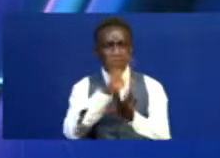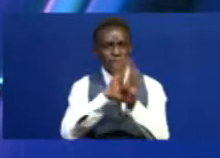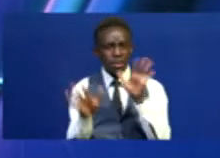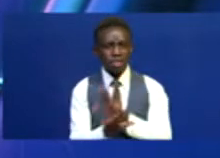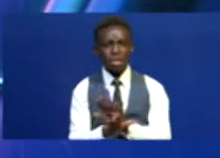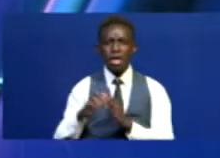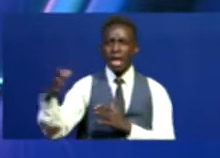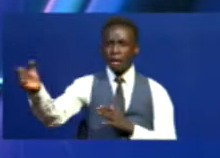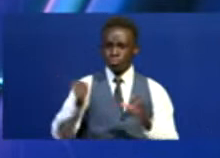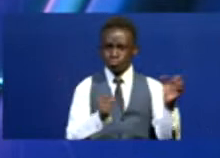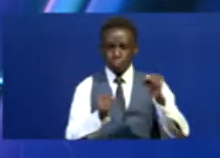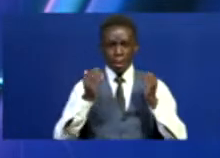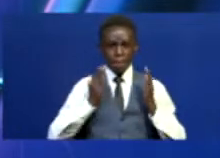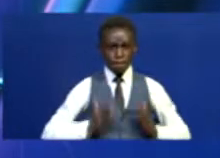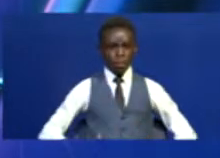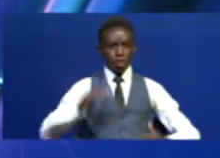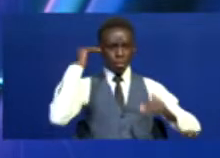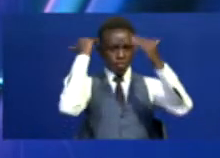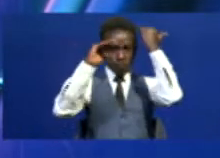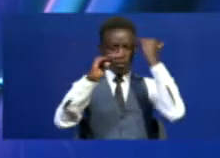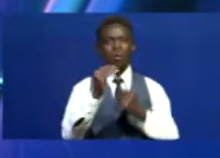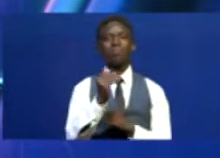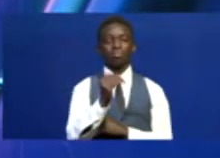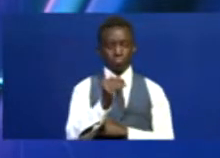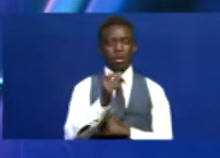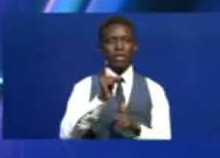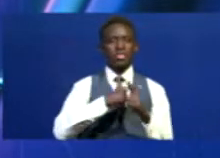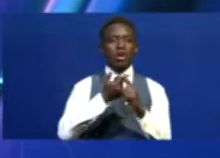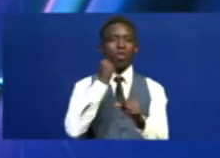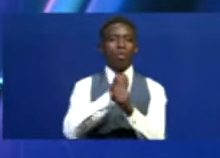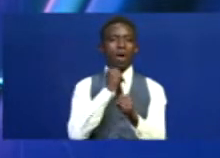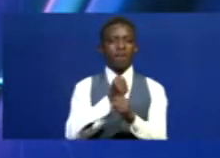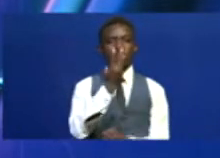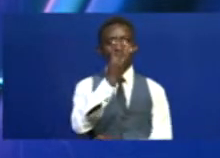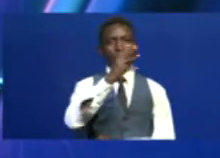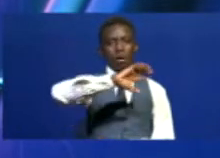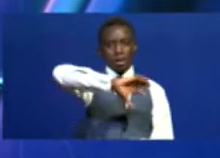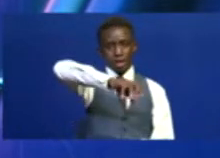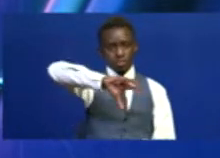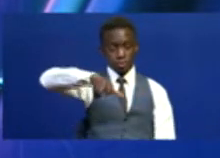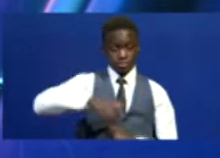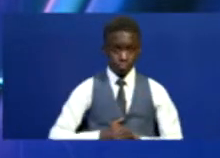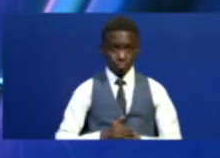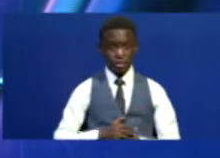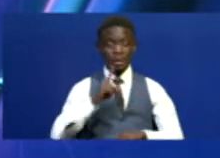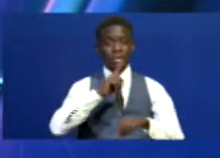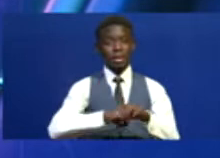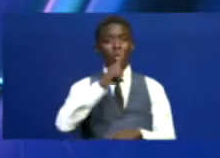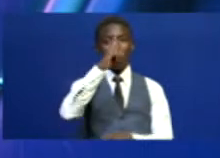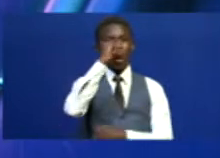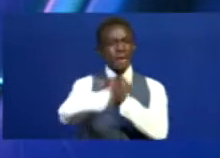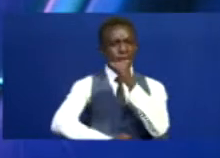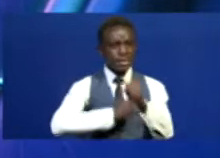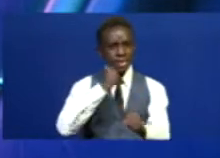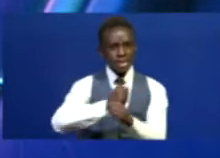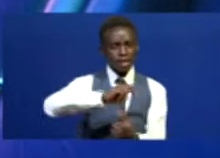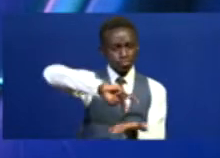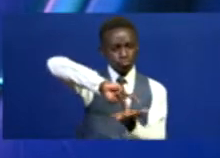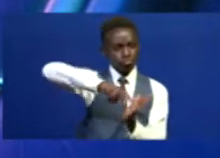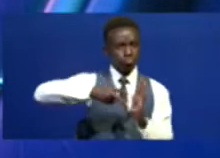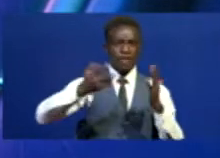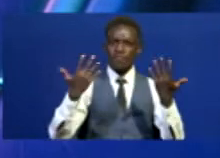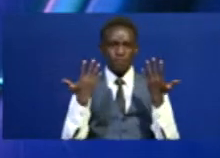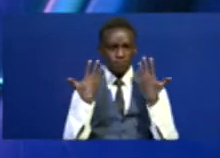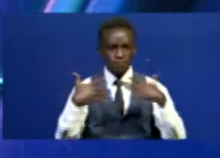go and work in the four counties. After the expiry of the one-year pilot, and after